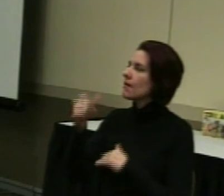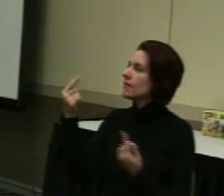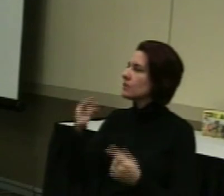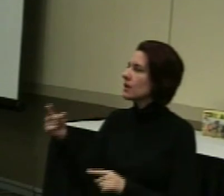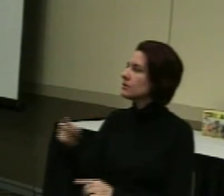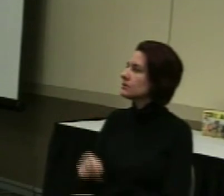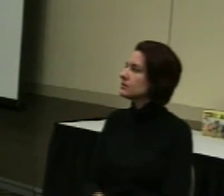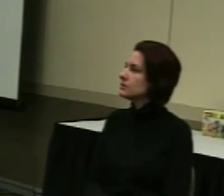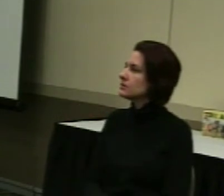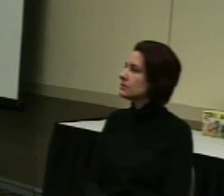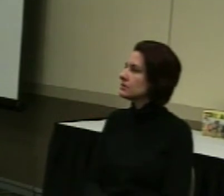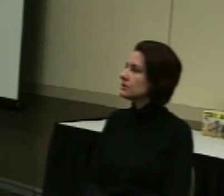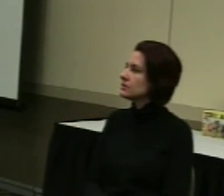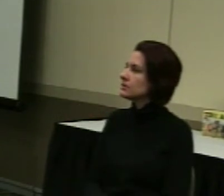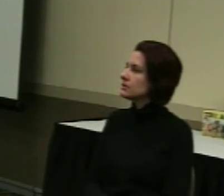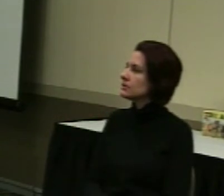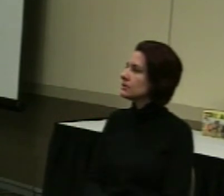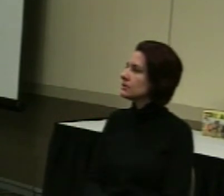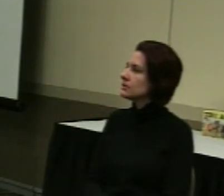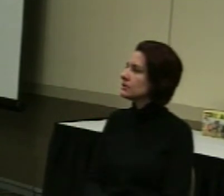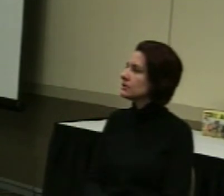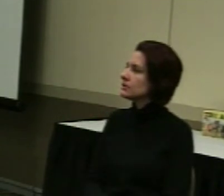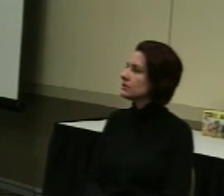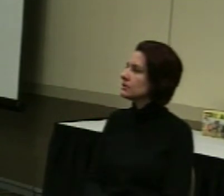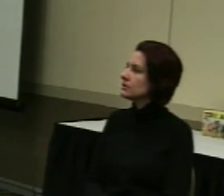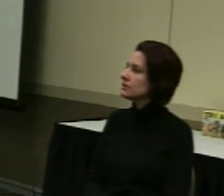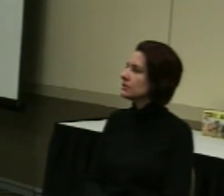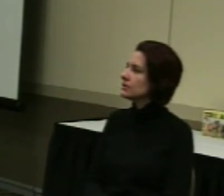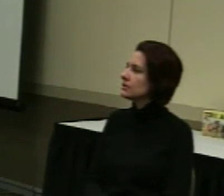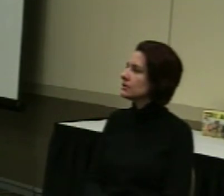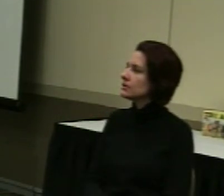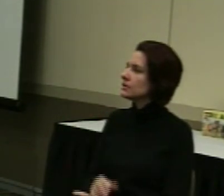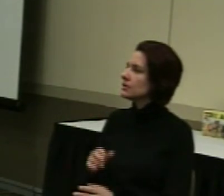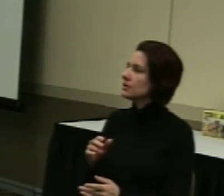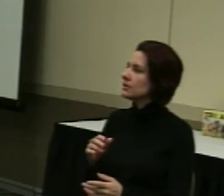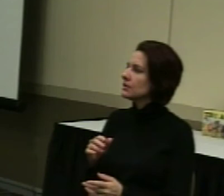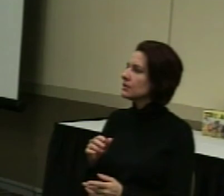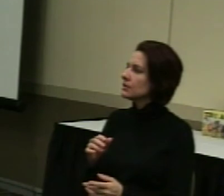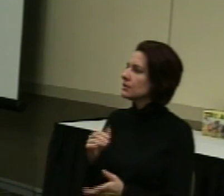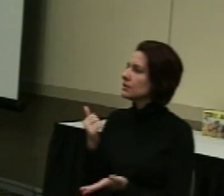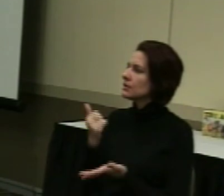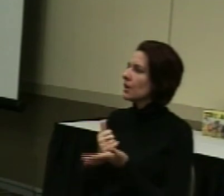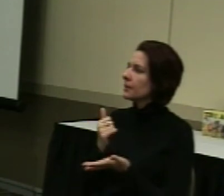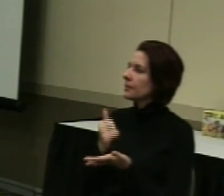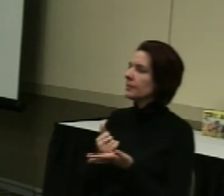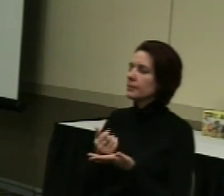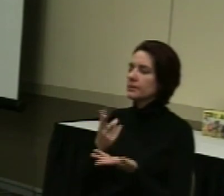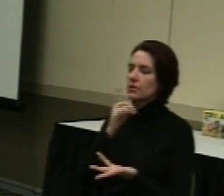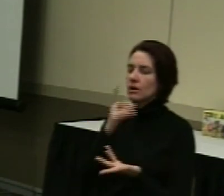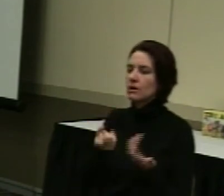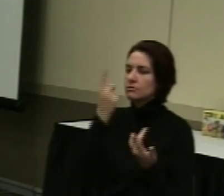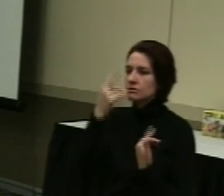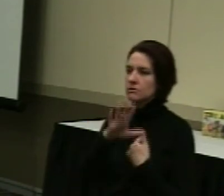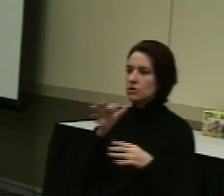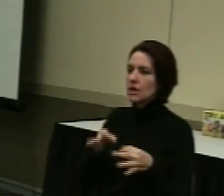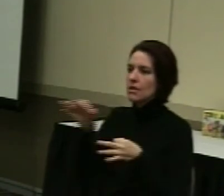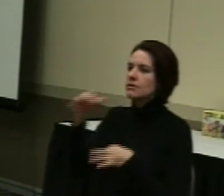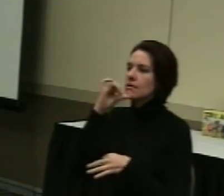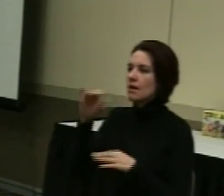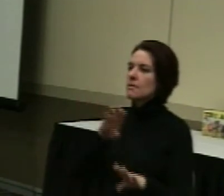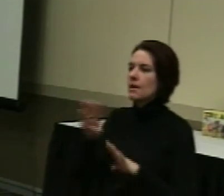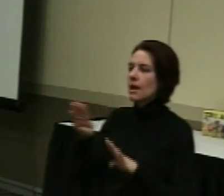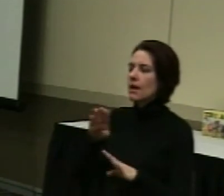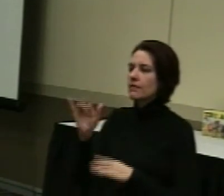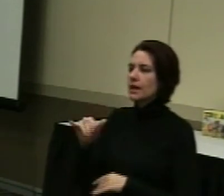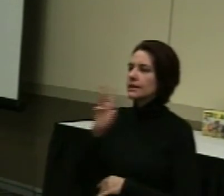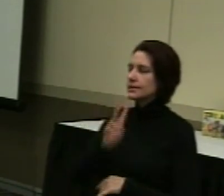else? That might help you understand some of her delays and not expect her to behave like a 6-year-old Yes. and not have